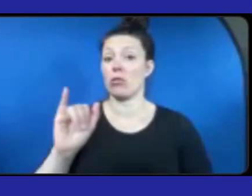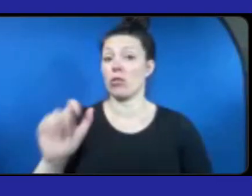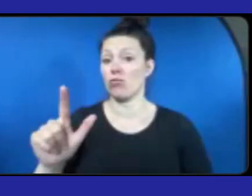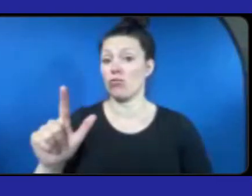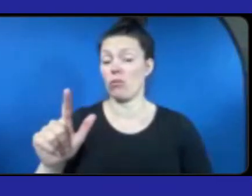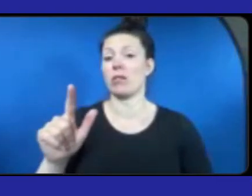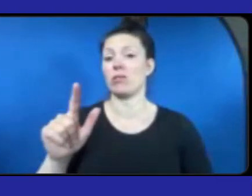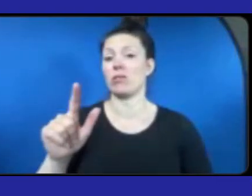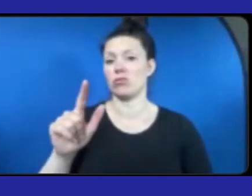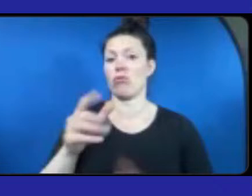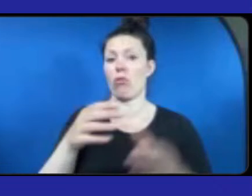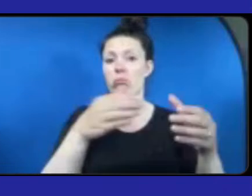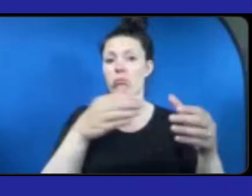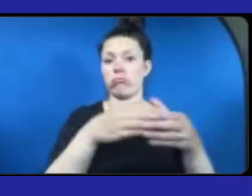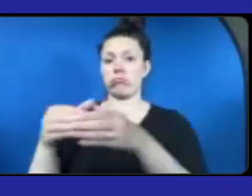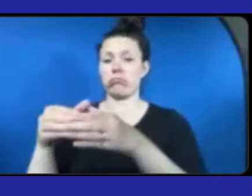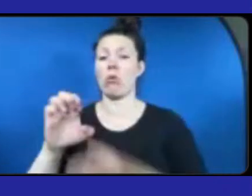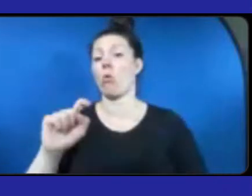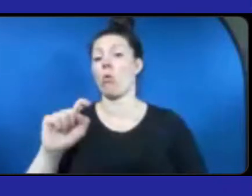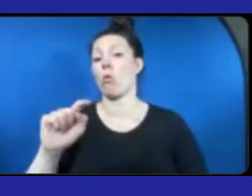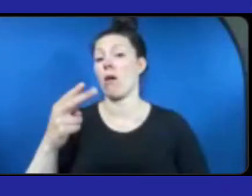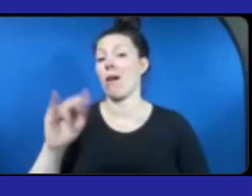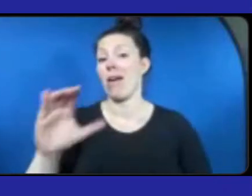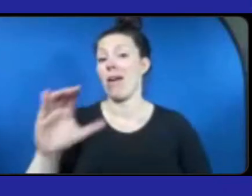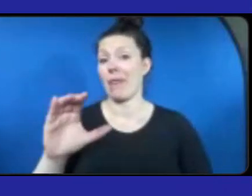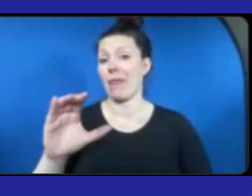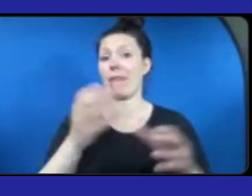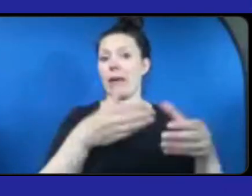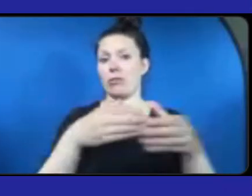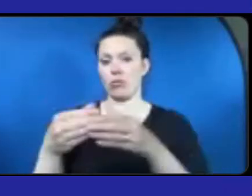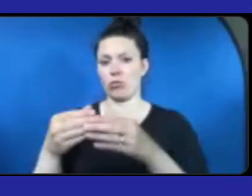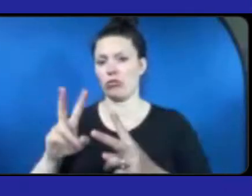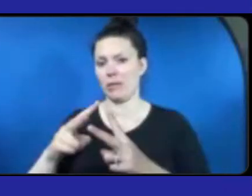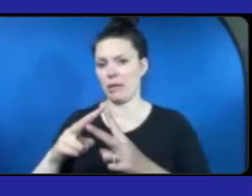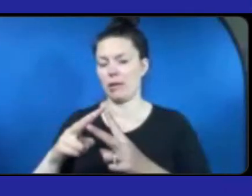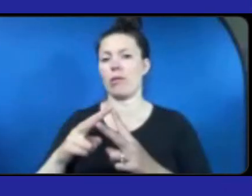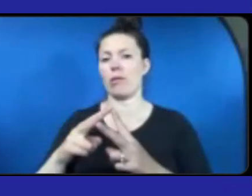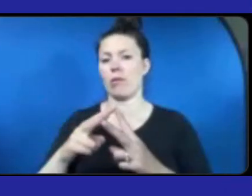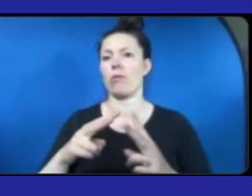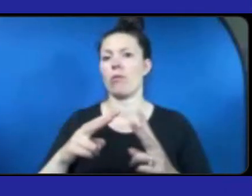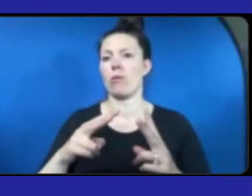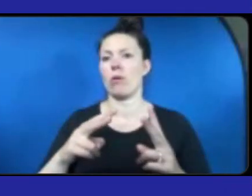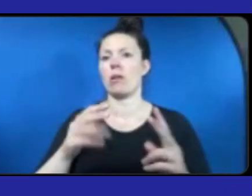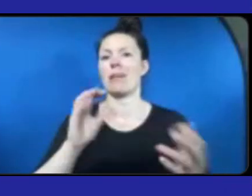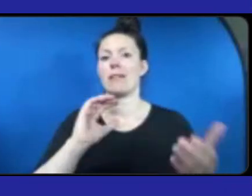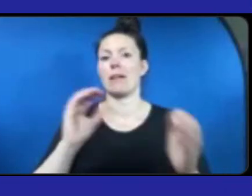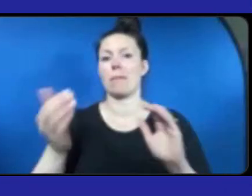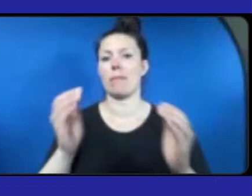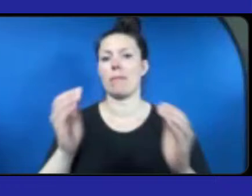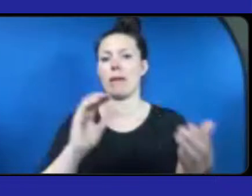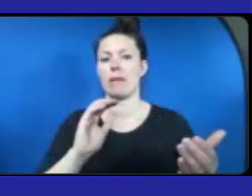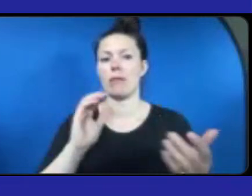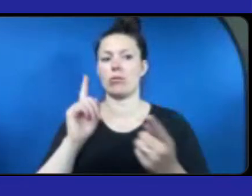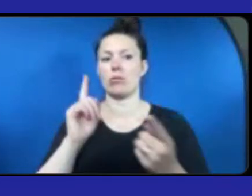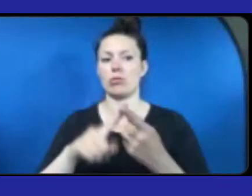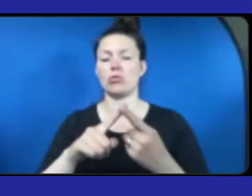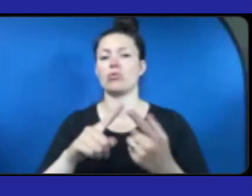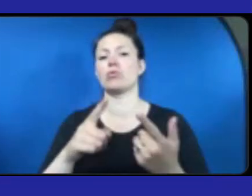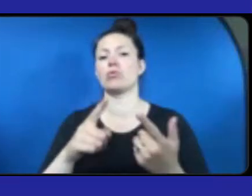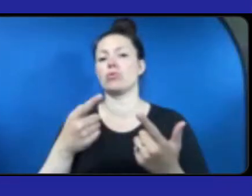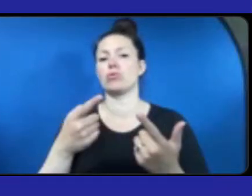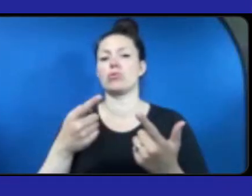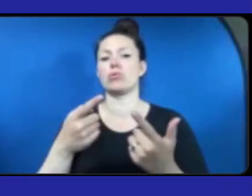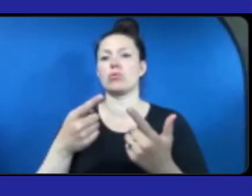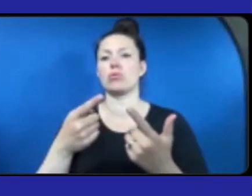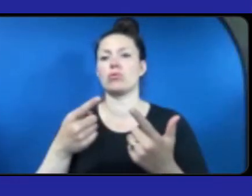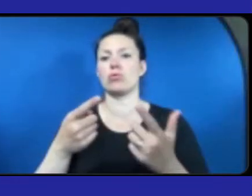are actually utilizing the medications that we have to offer compared to the demographics